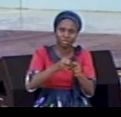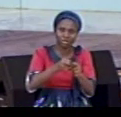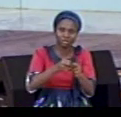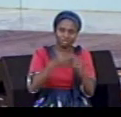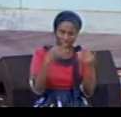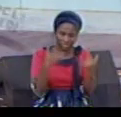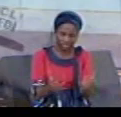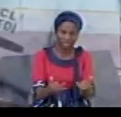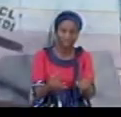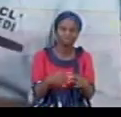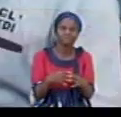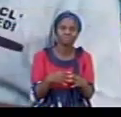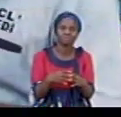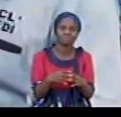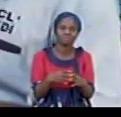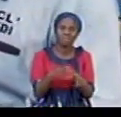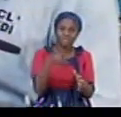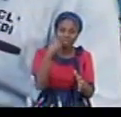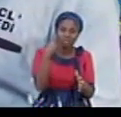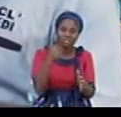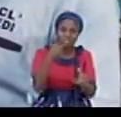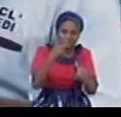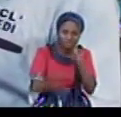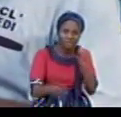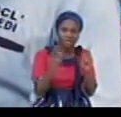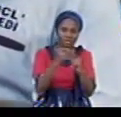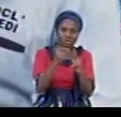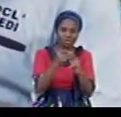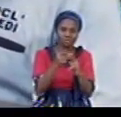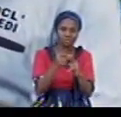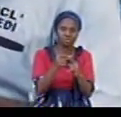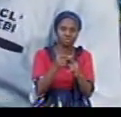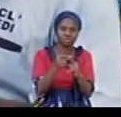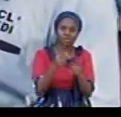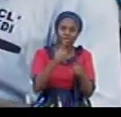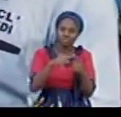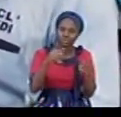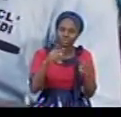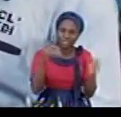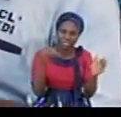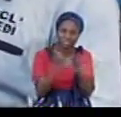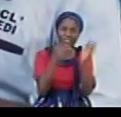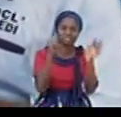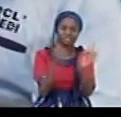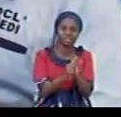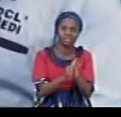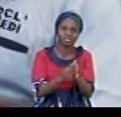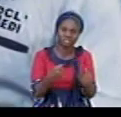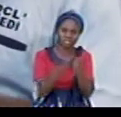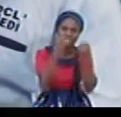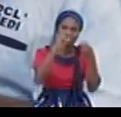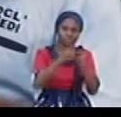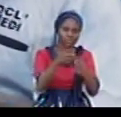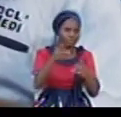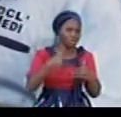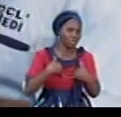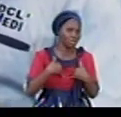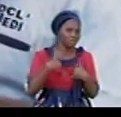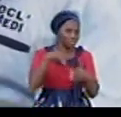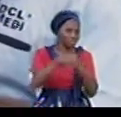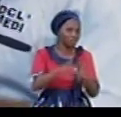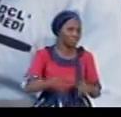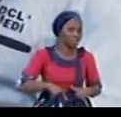now. Say the final word to that challenge you have in your